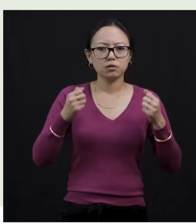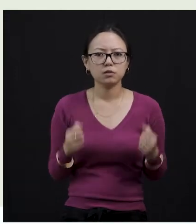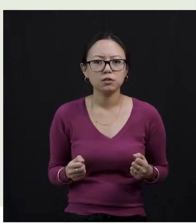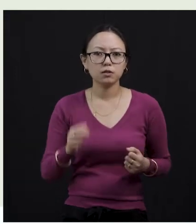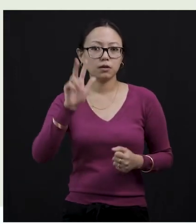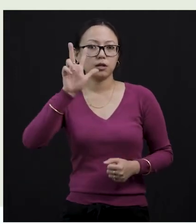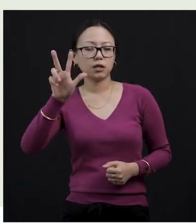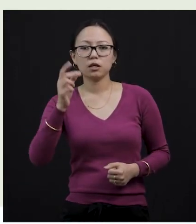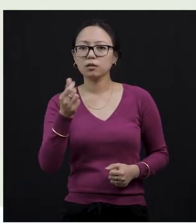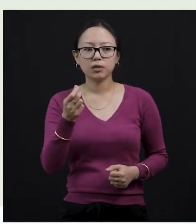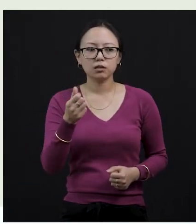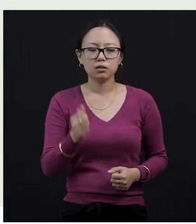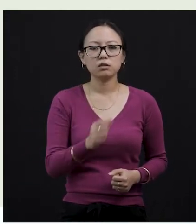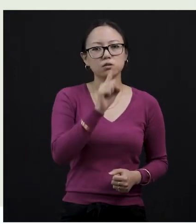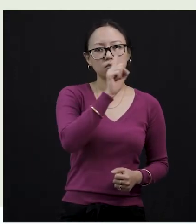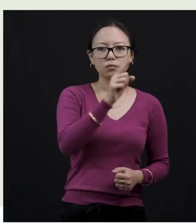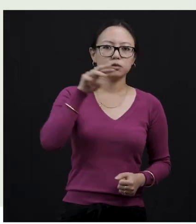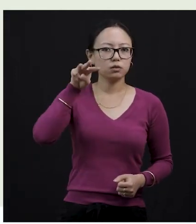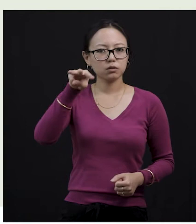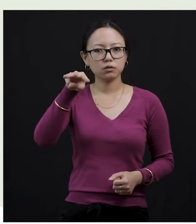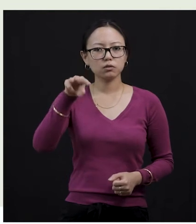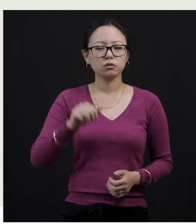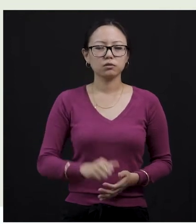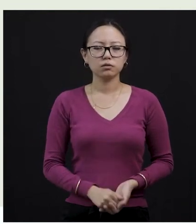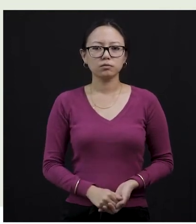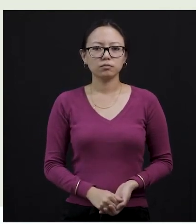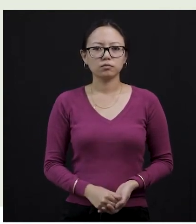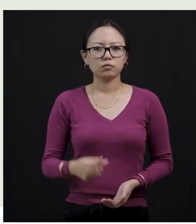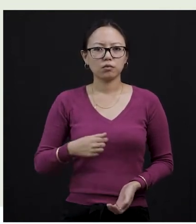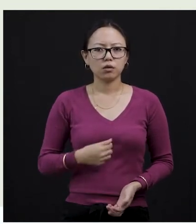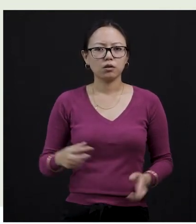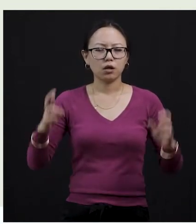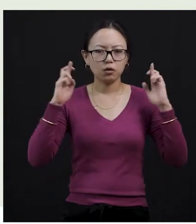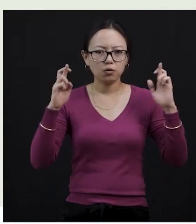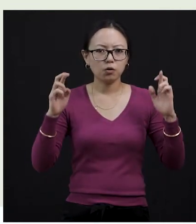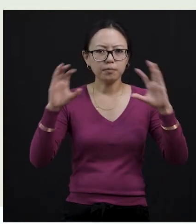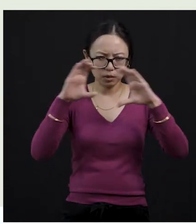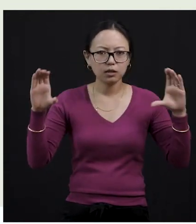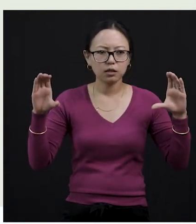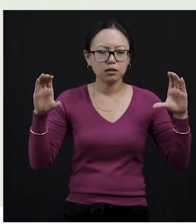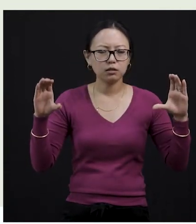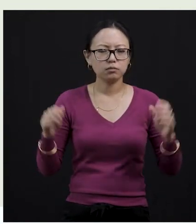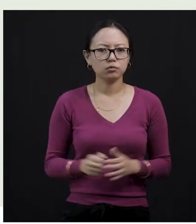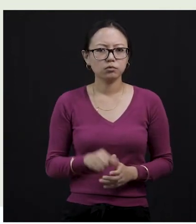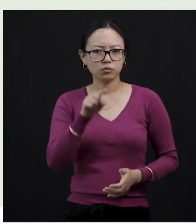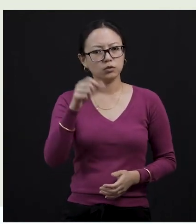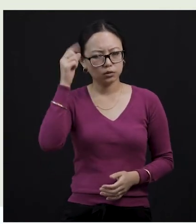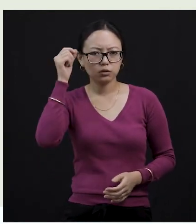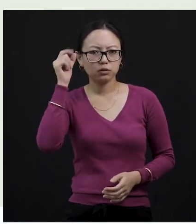will be, students? It will be rupees 1000. I hope I'm clear with you, students. Did you